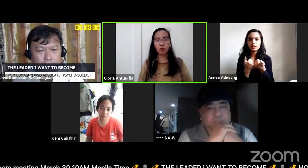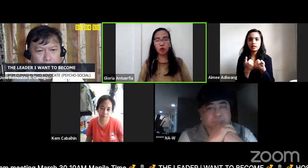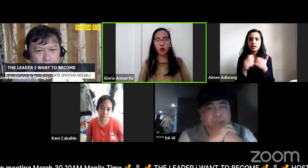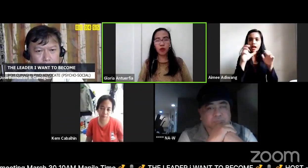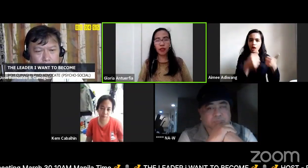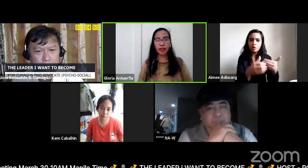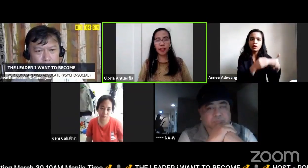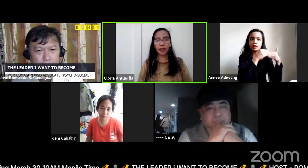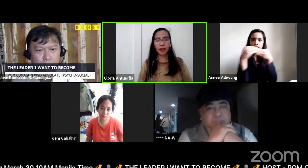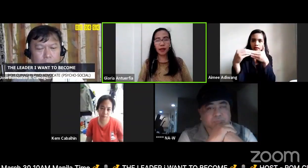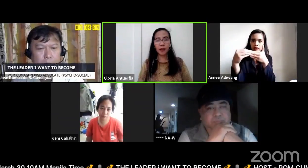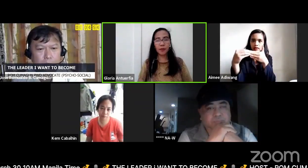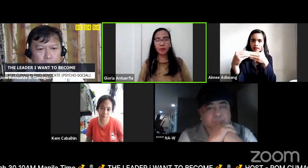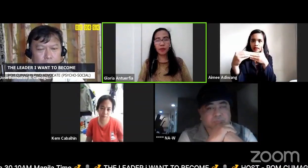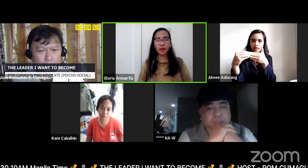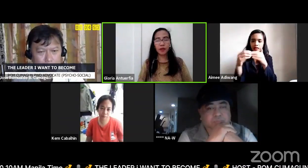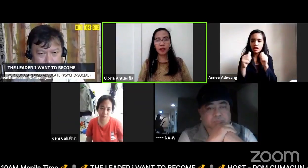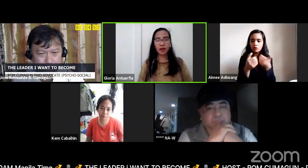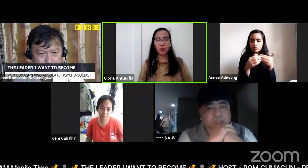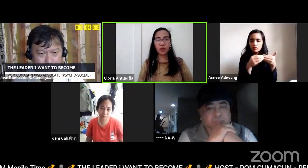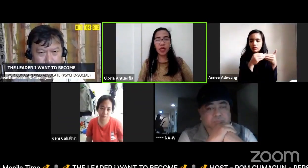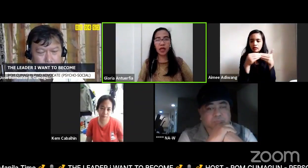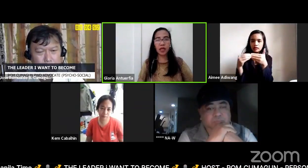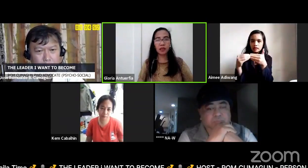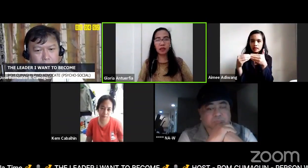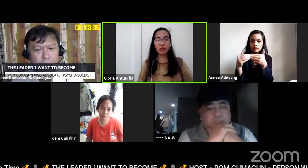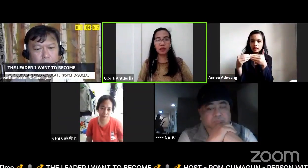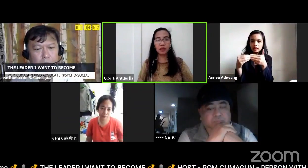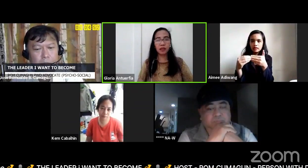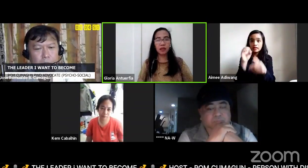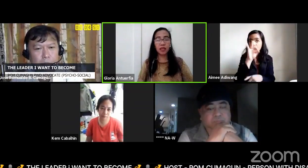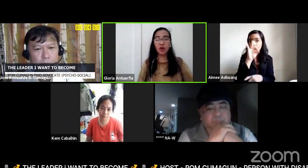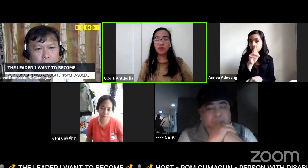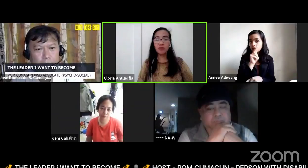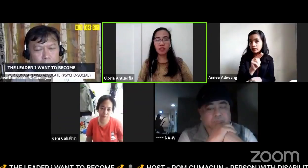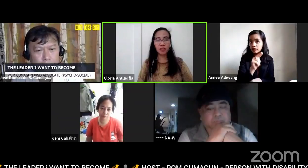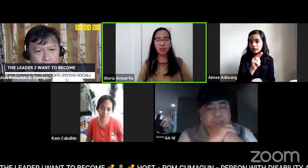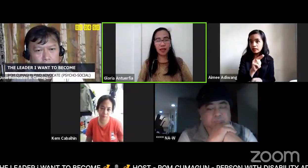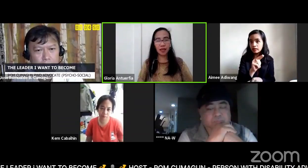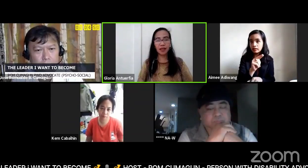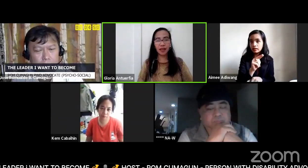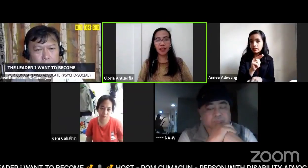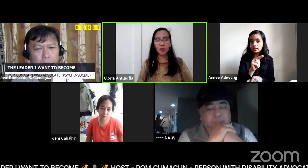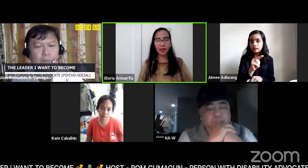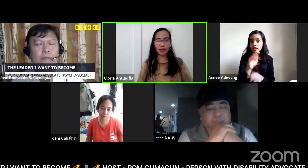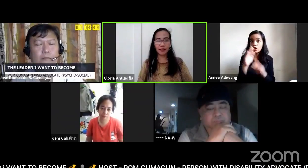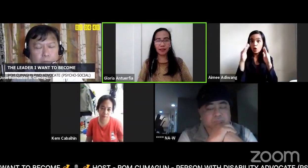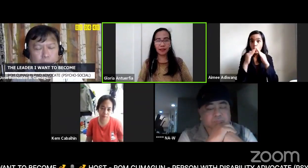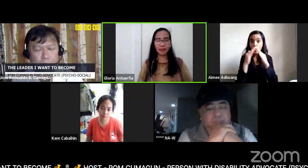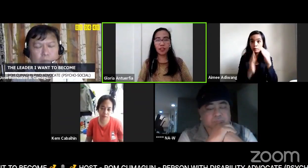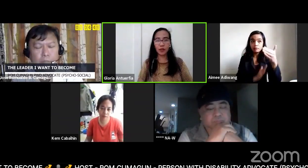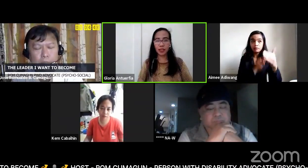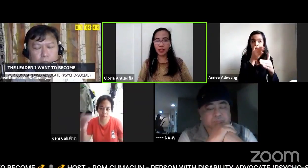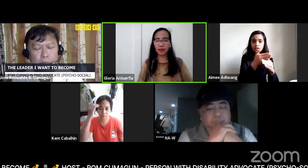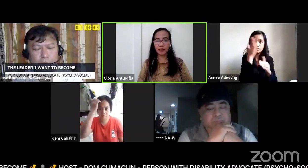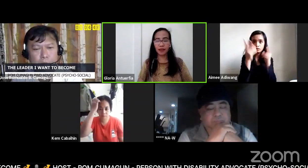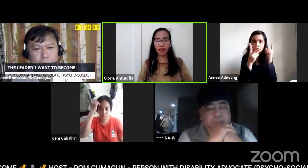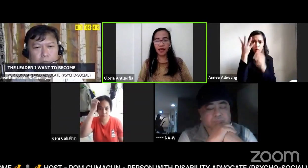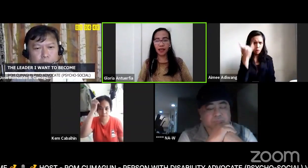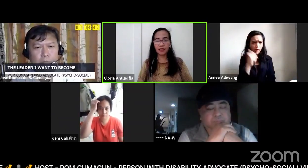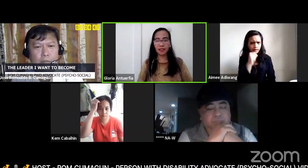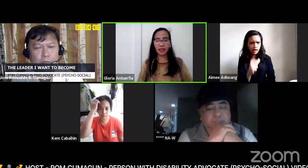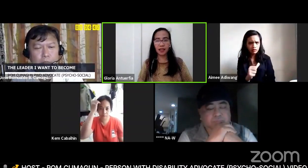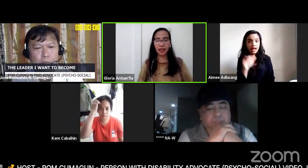leading to na kung kailangan i-home visit mo sila, why not? That's what I